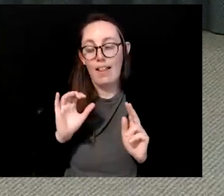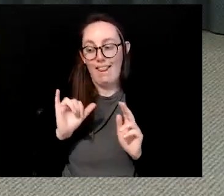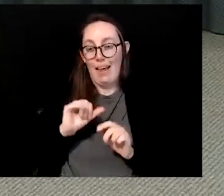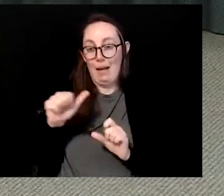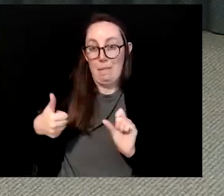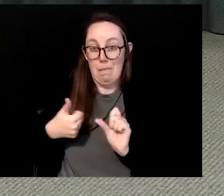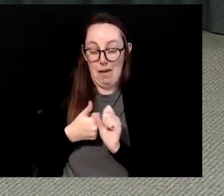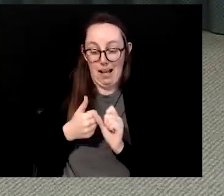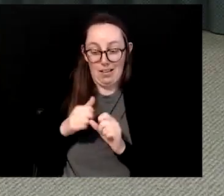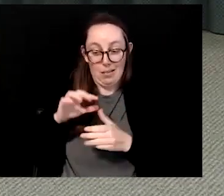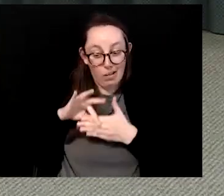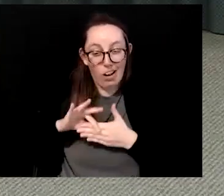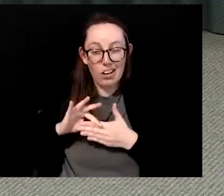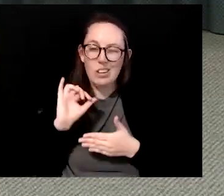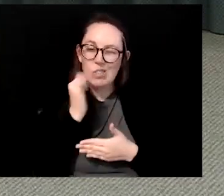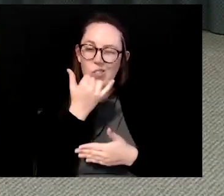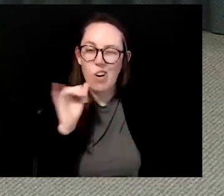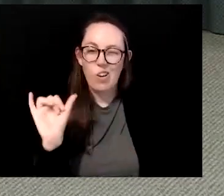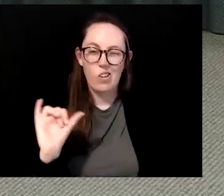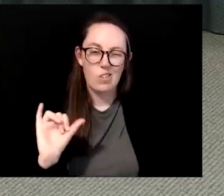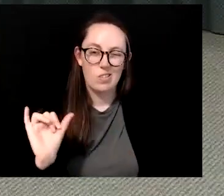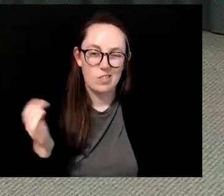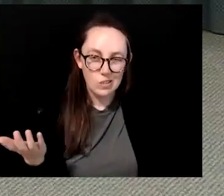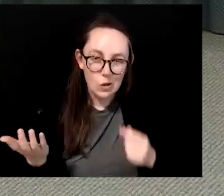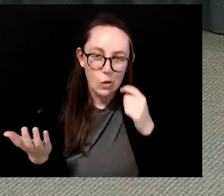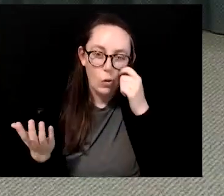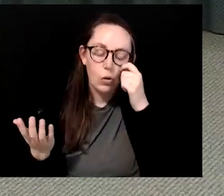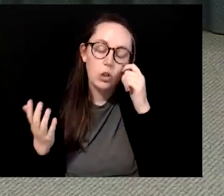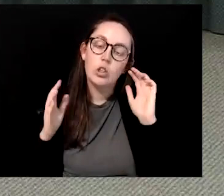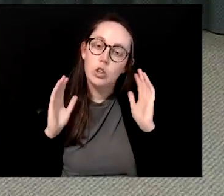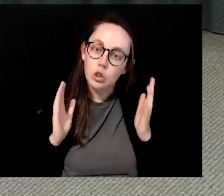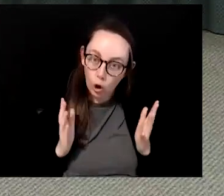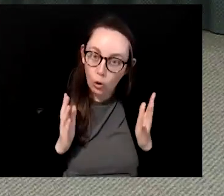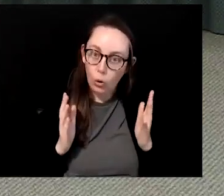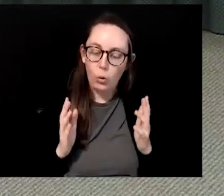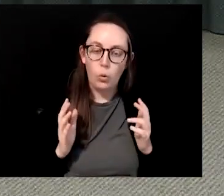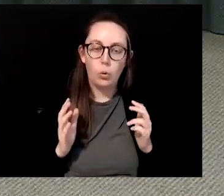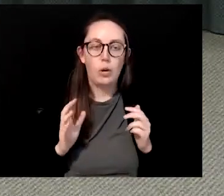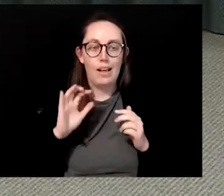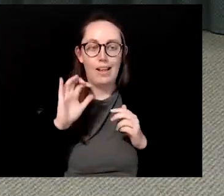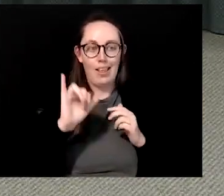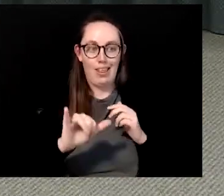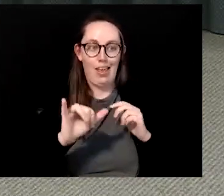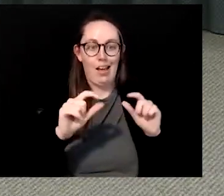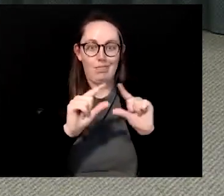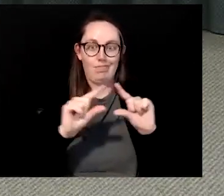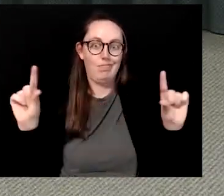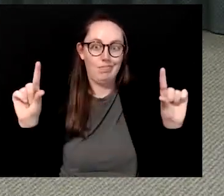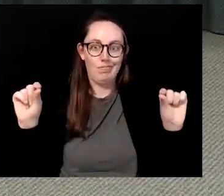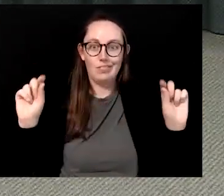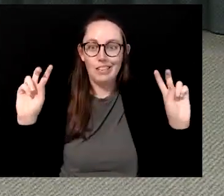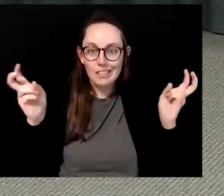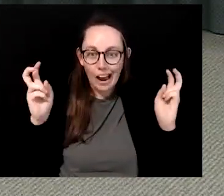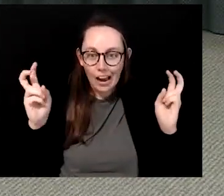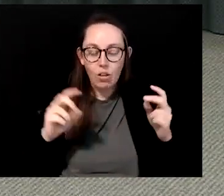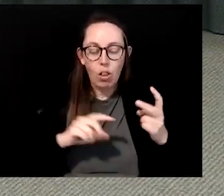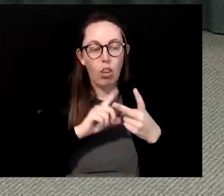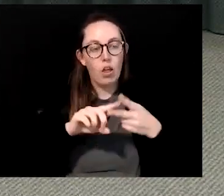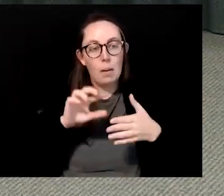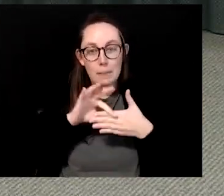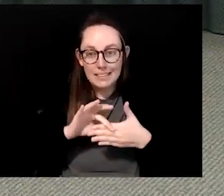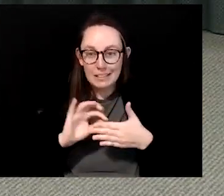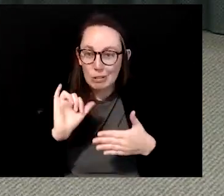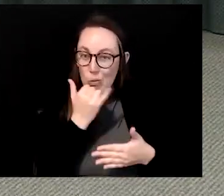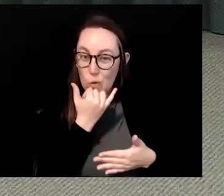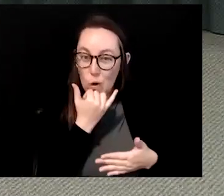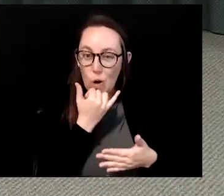meeting um but it should be what was for last meeting so given the fact that the warned title is incorrect and the backup material is error